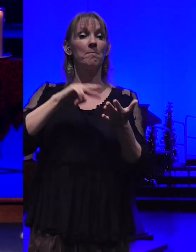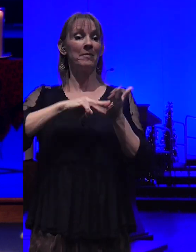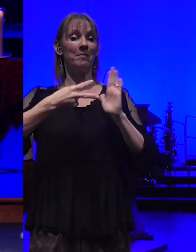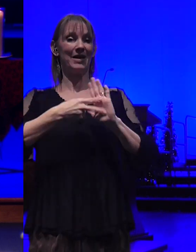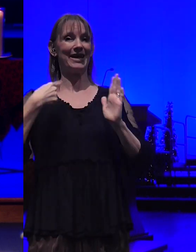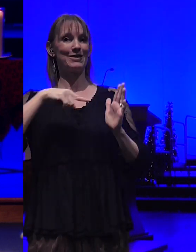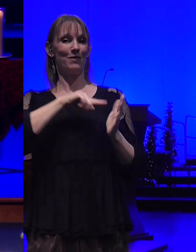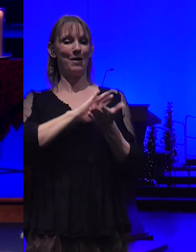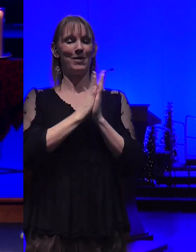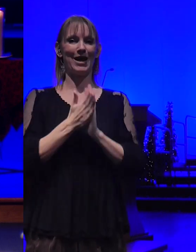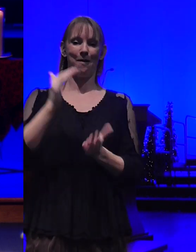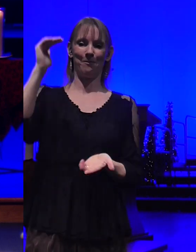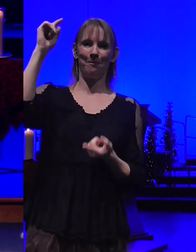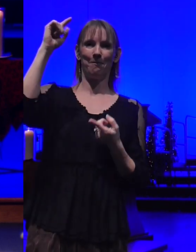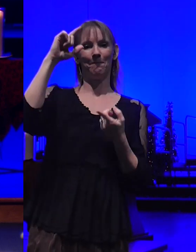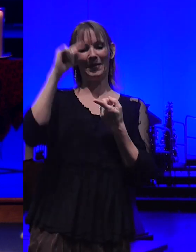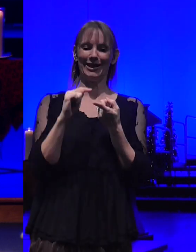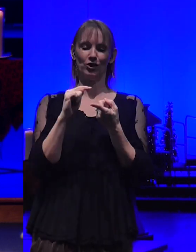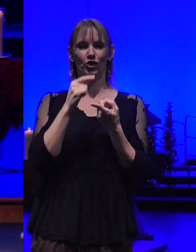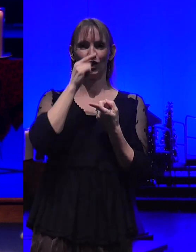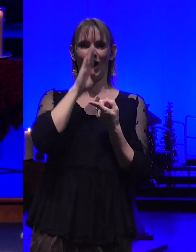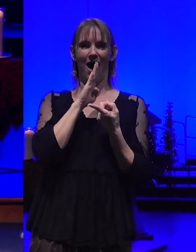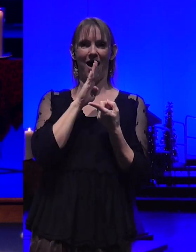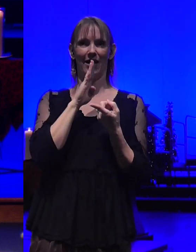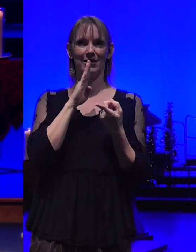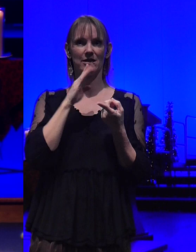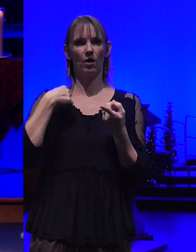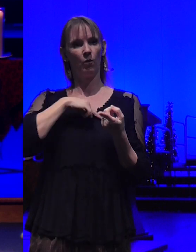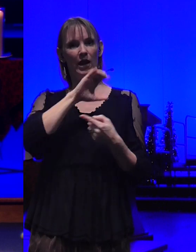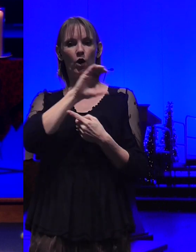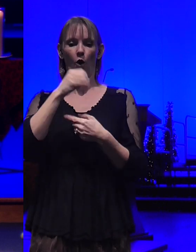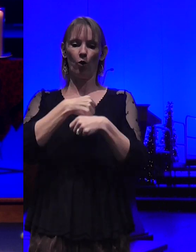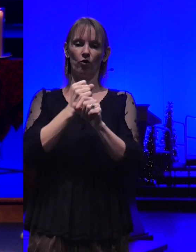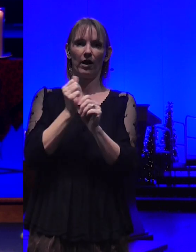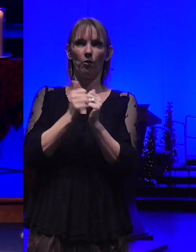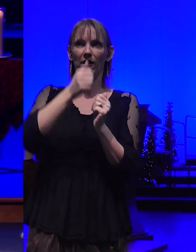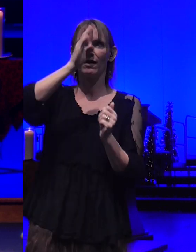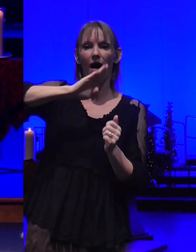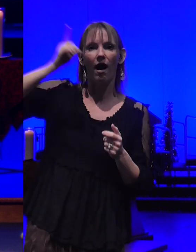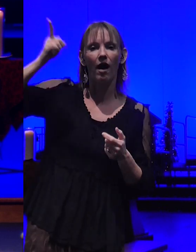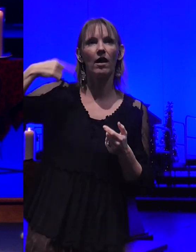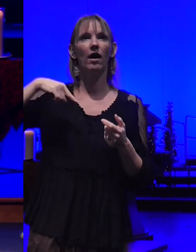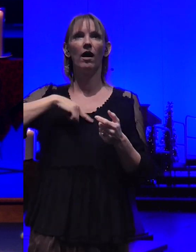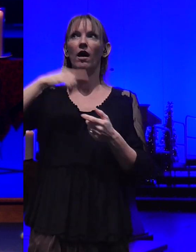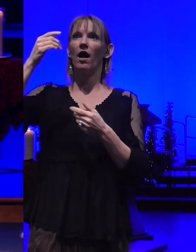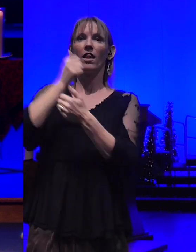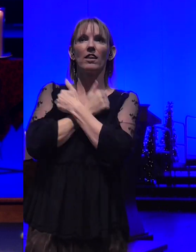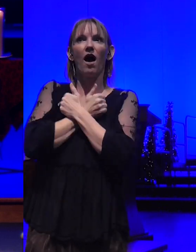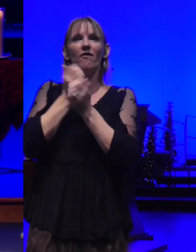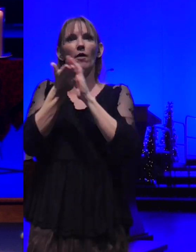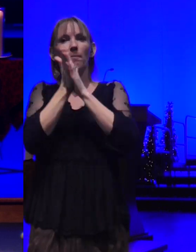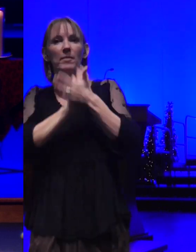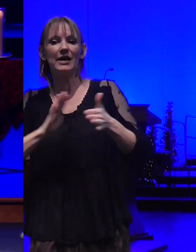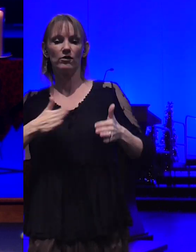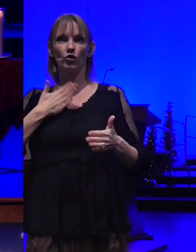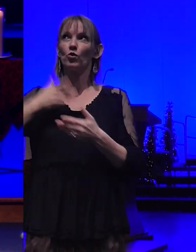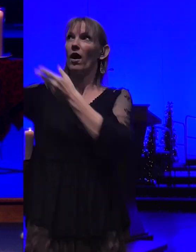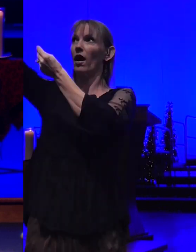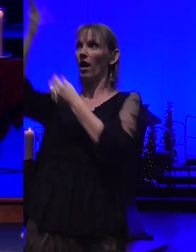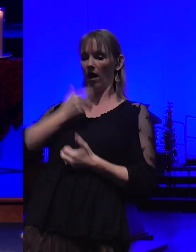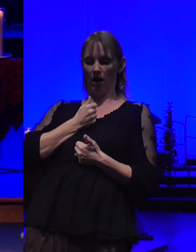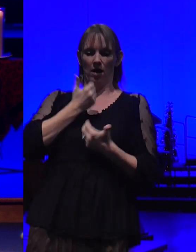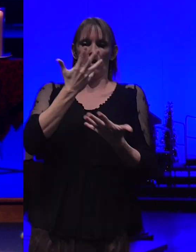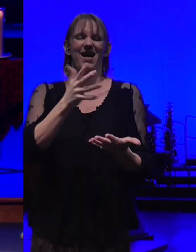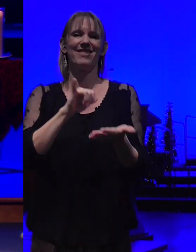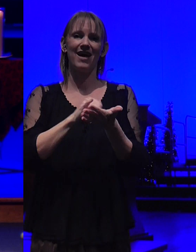in miniature, co-creators with God in this life, and instruments of love, peace, and joy. This is our design